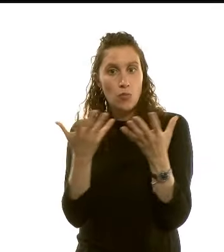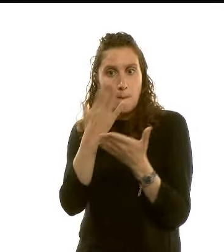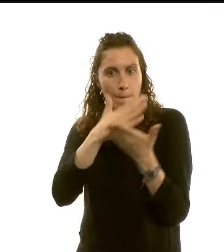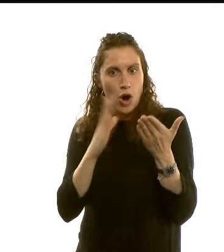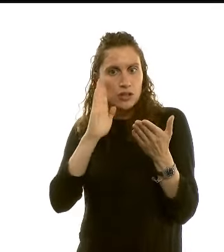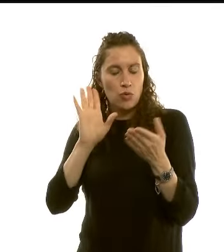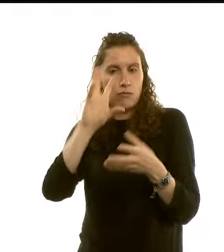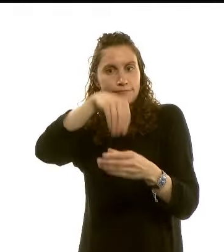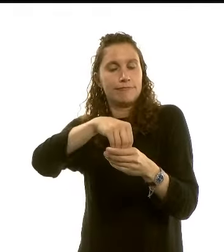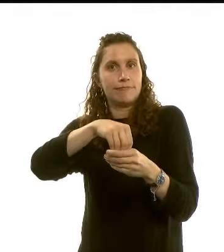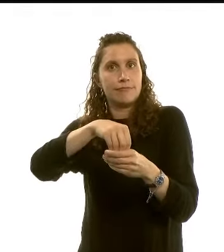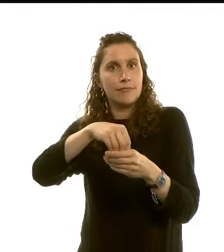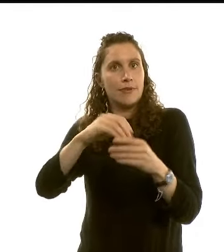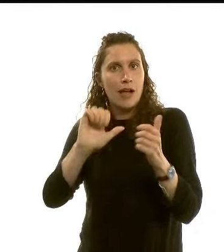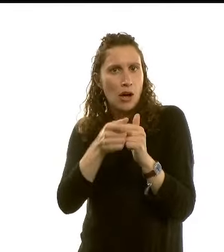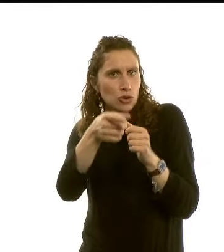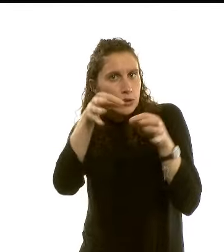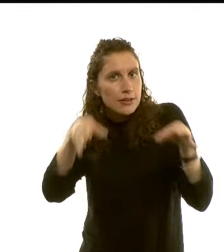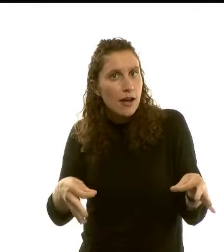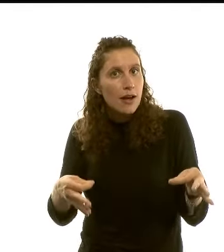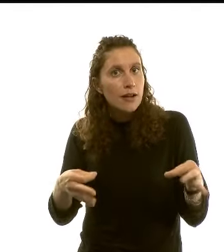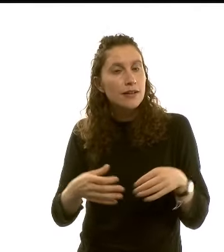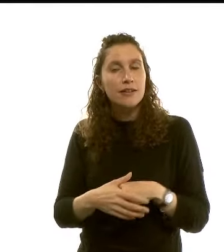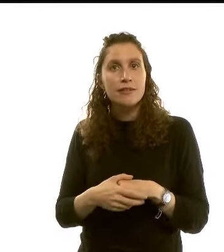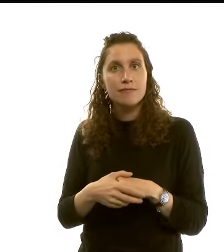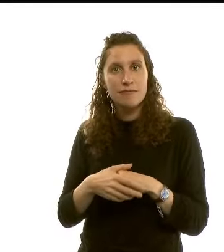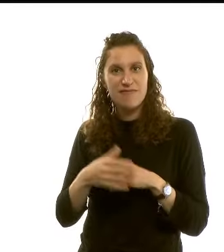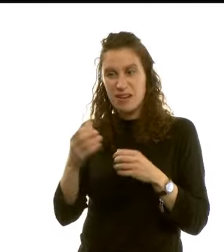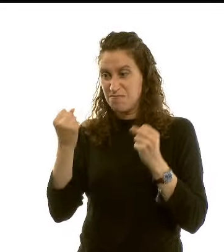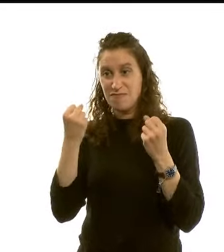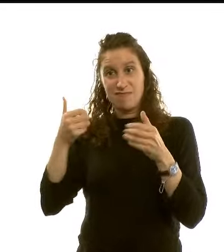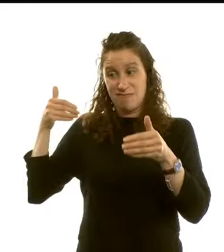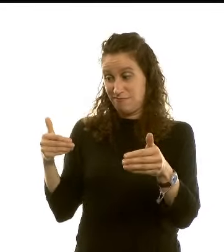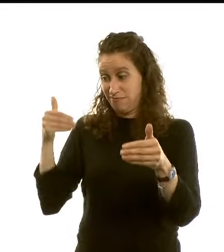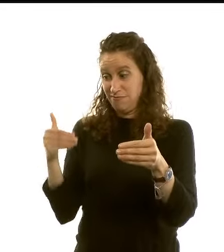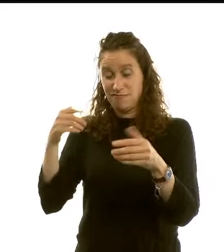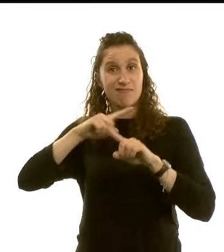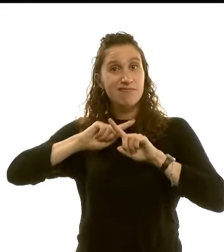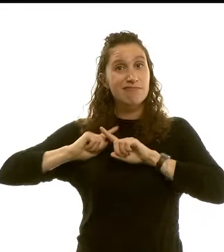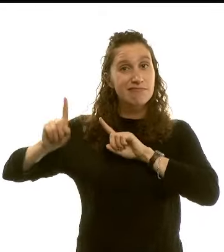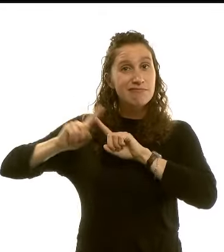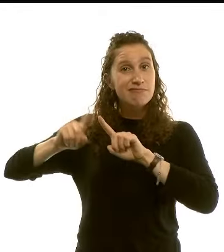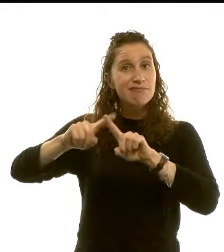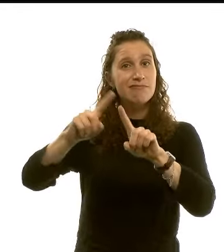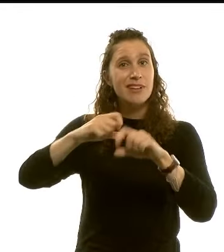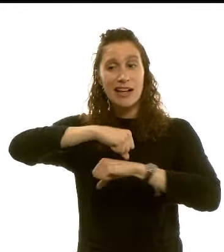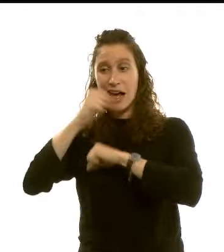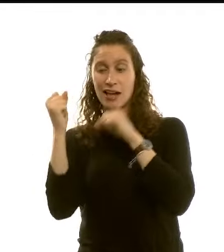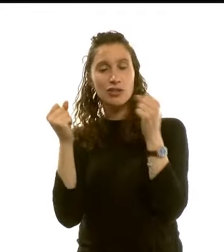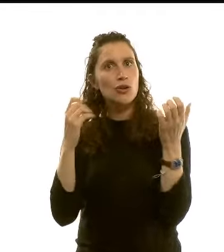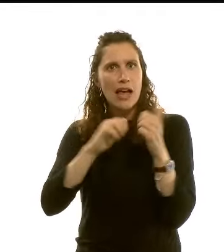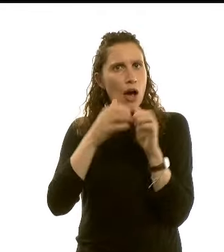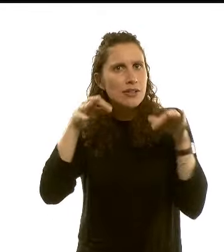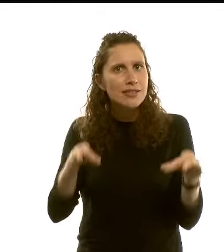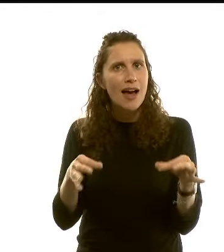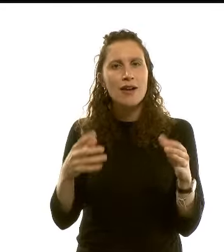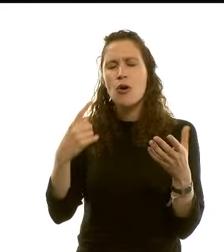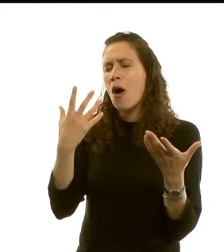different Lego builds there were of these castles? We really just looked at what were